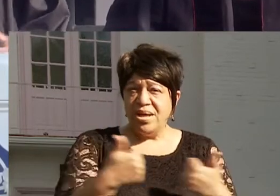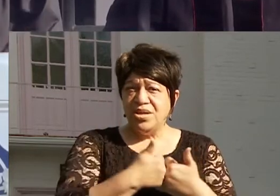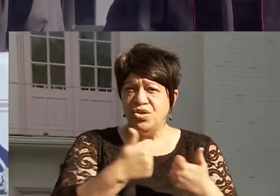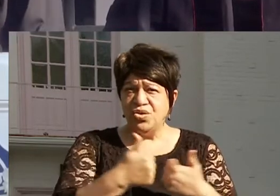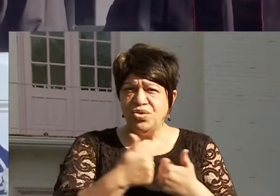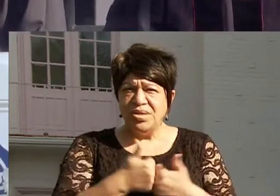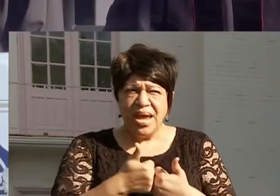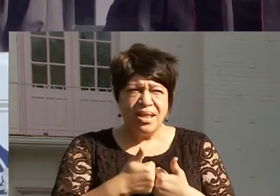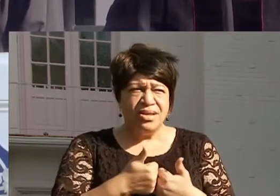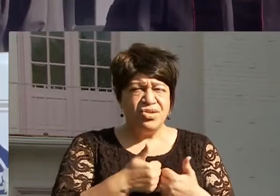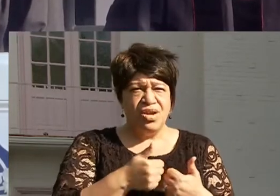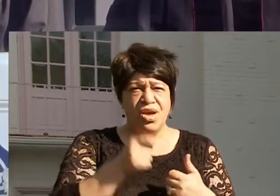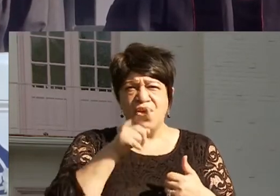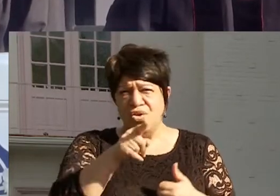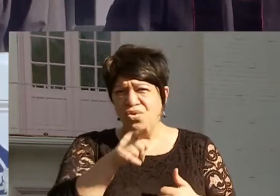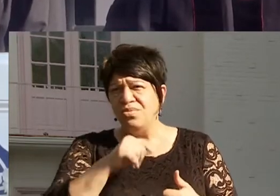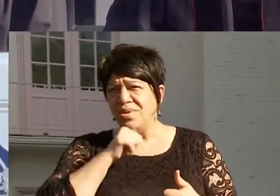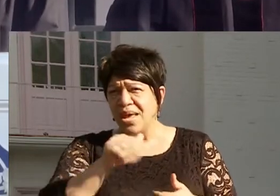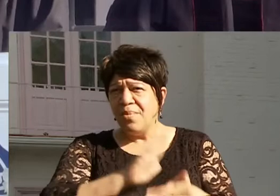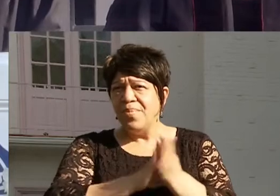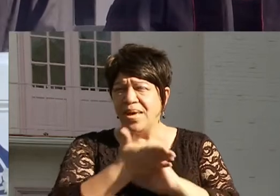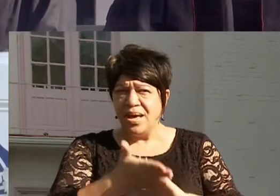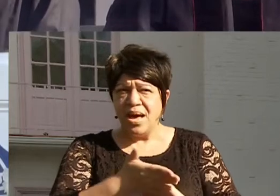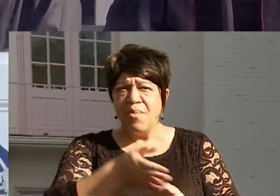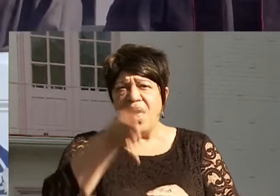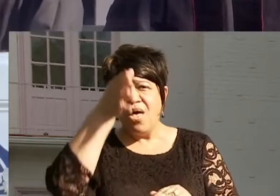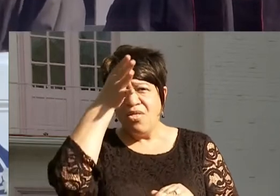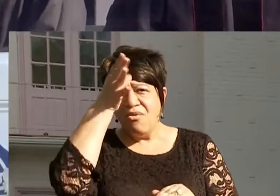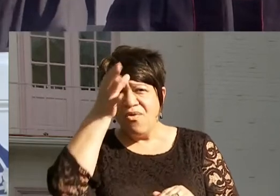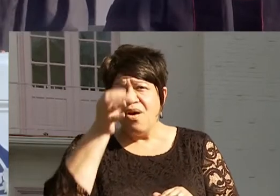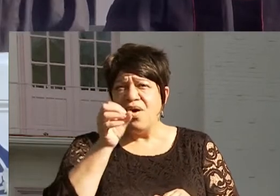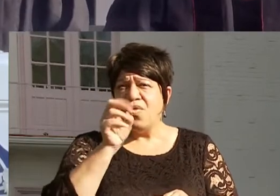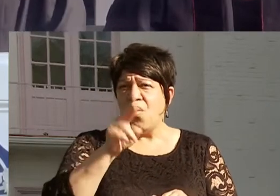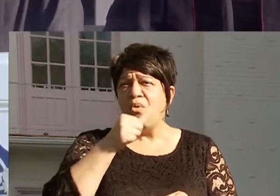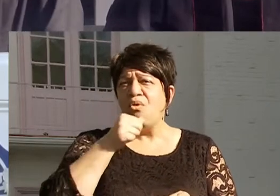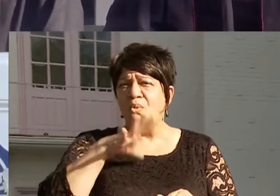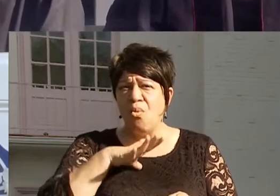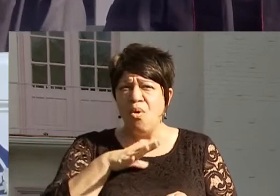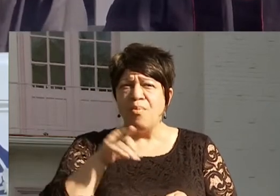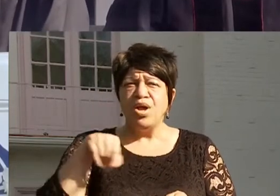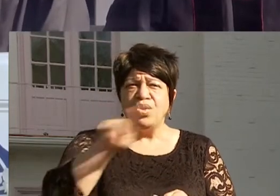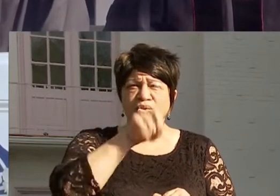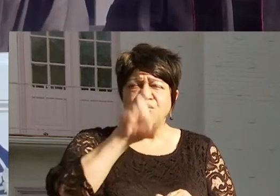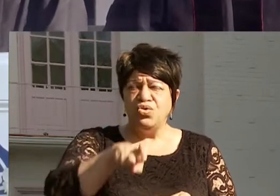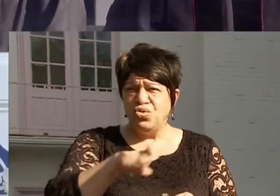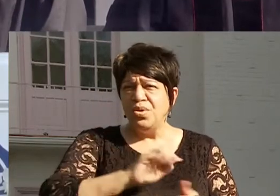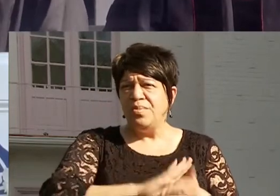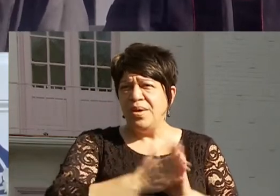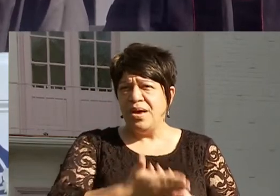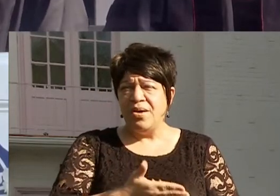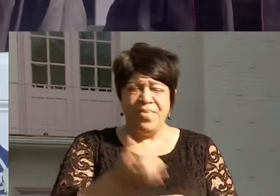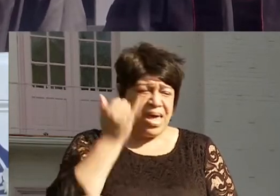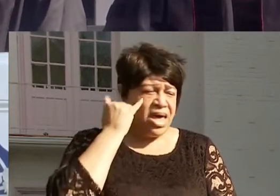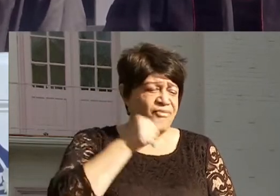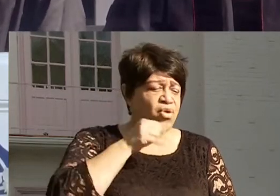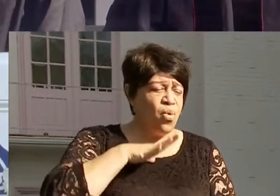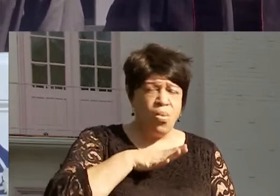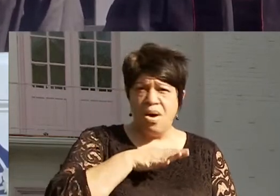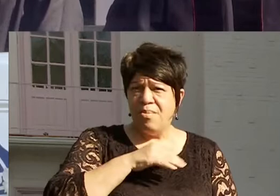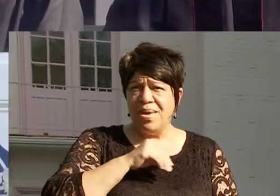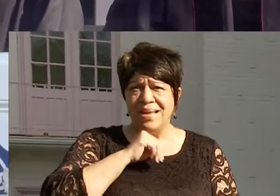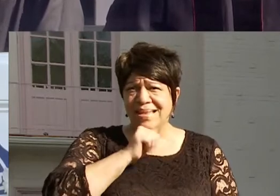father you always dreamed of? Being a woman struggling with infertility doesn't make you any less of a